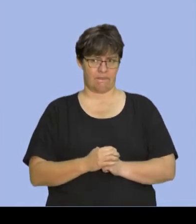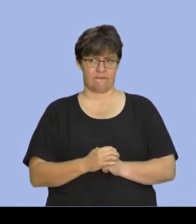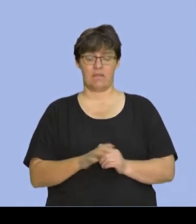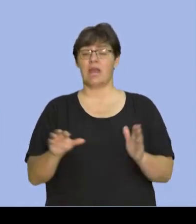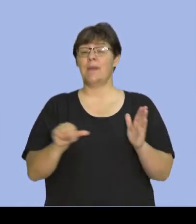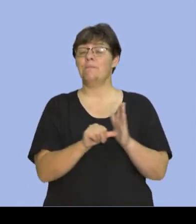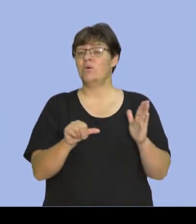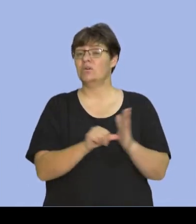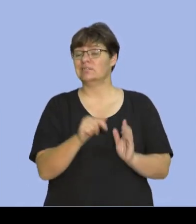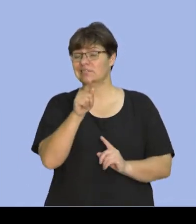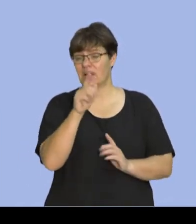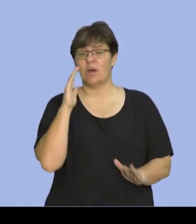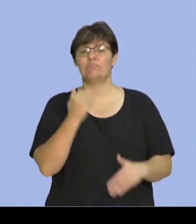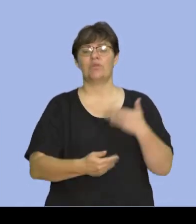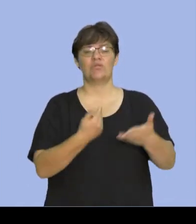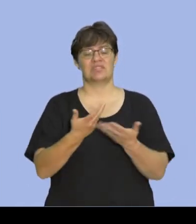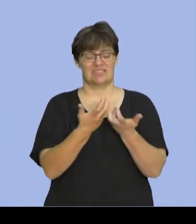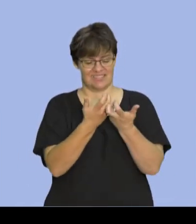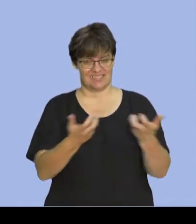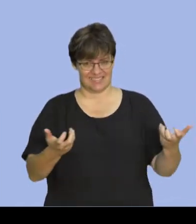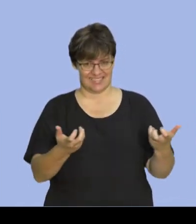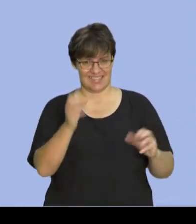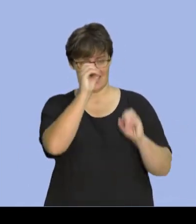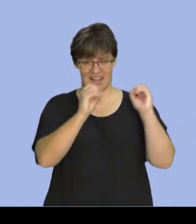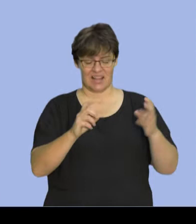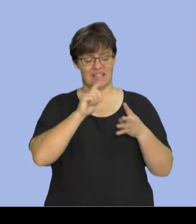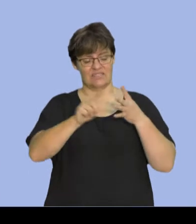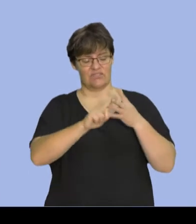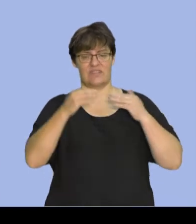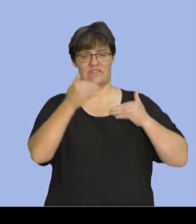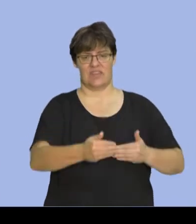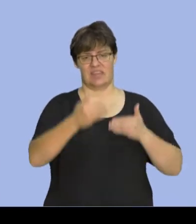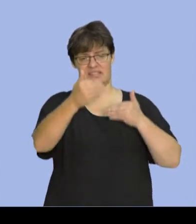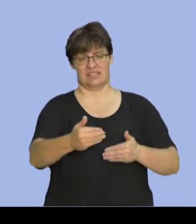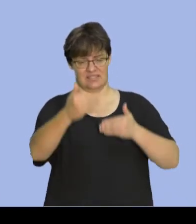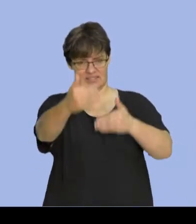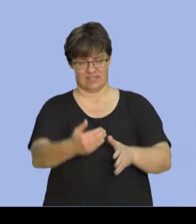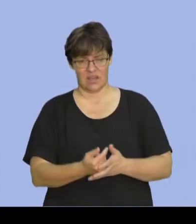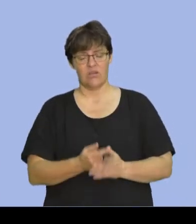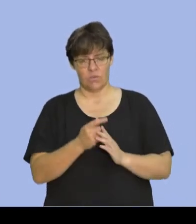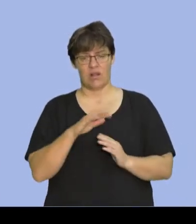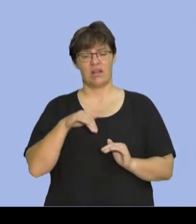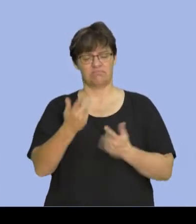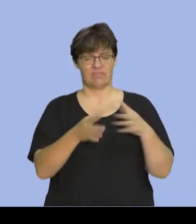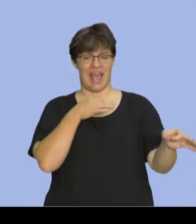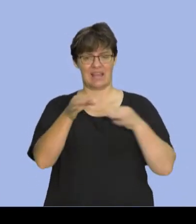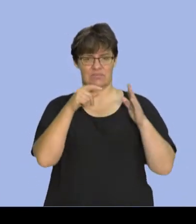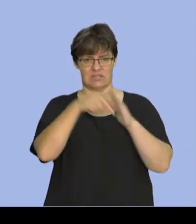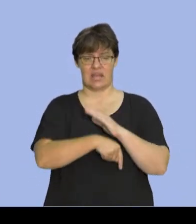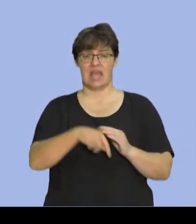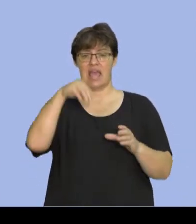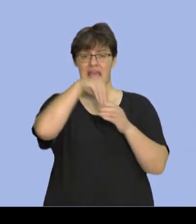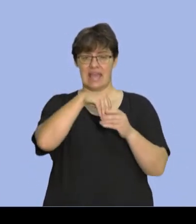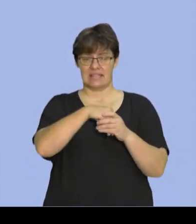Important to the process of cell division are different phases, and we're going to unpack these as interphase,